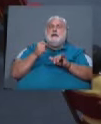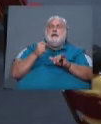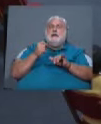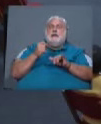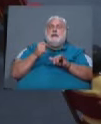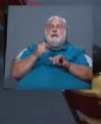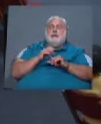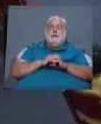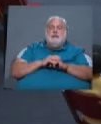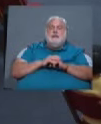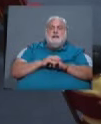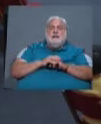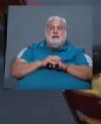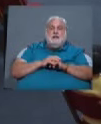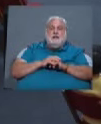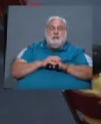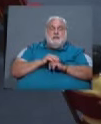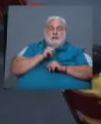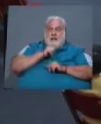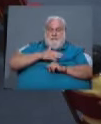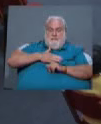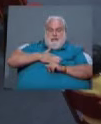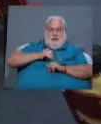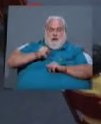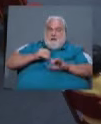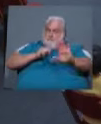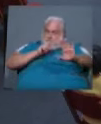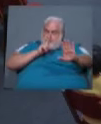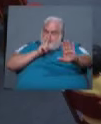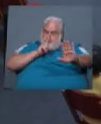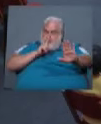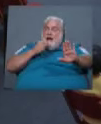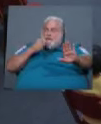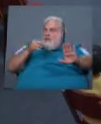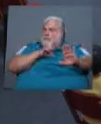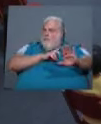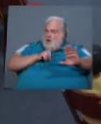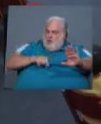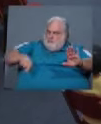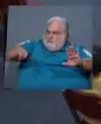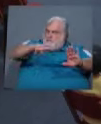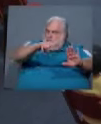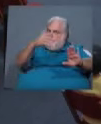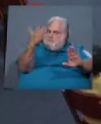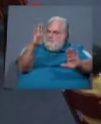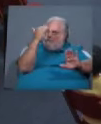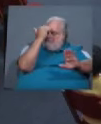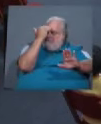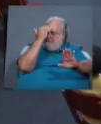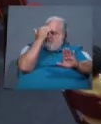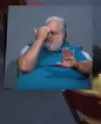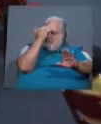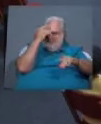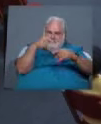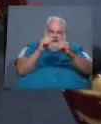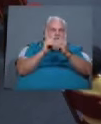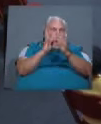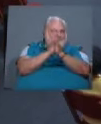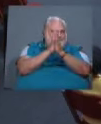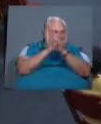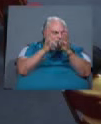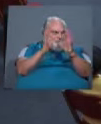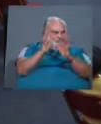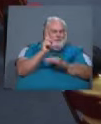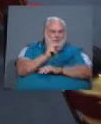is that it's not my job. I didn't say it was your job. I told the board we weren't notified. Ms. Springer? You know, Gloria, I know Ms. all Springer. About you.